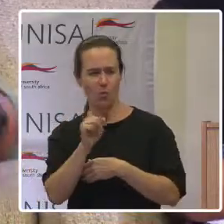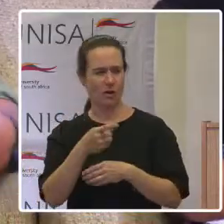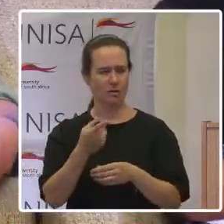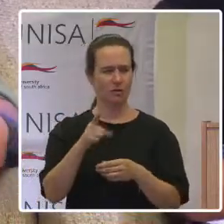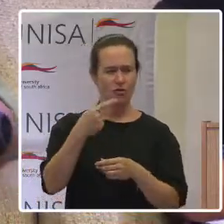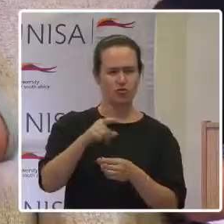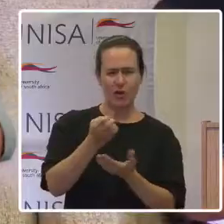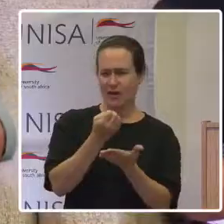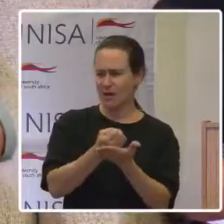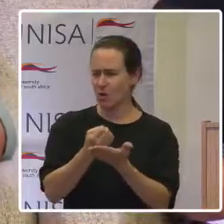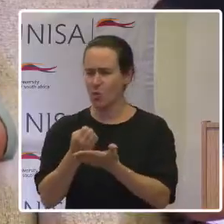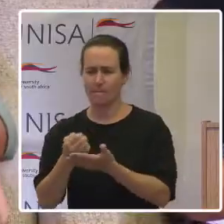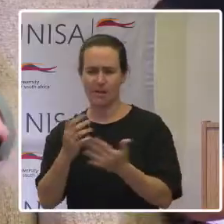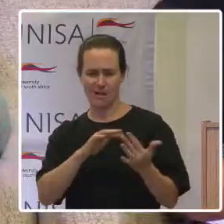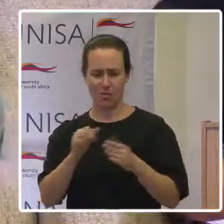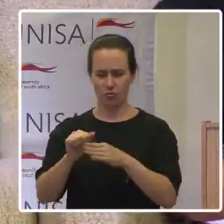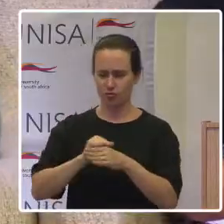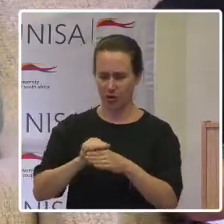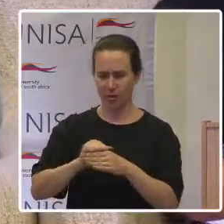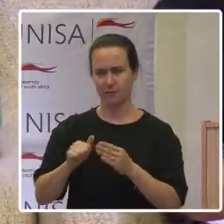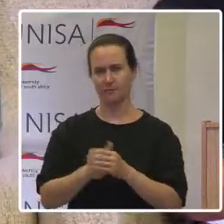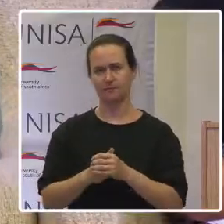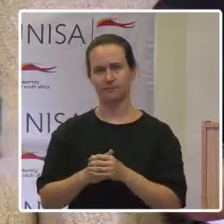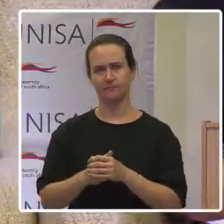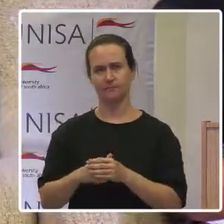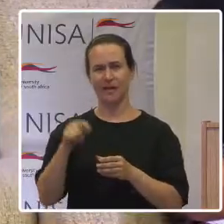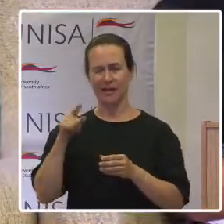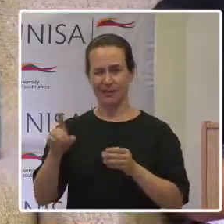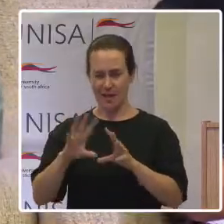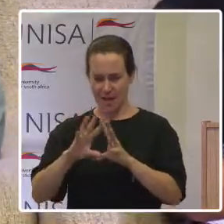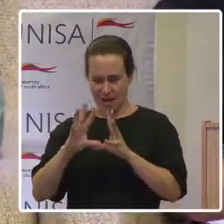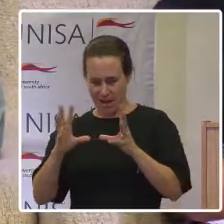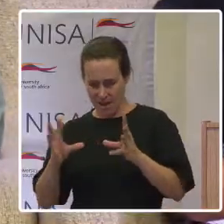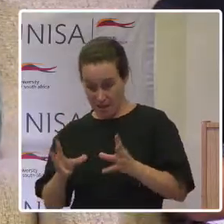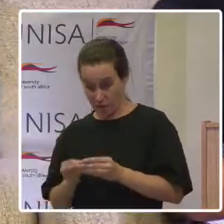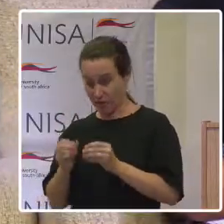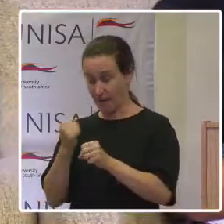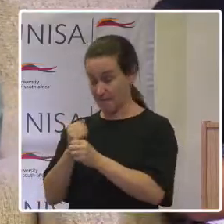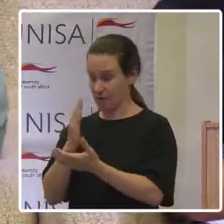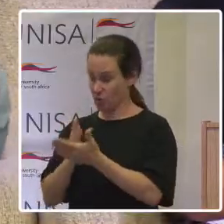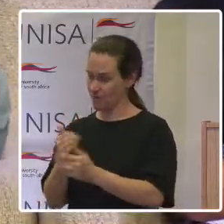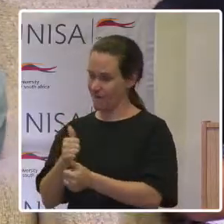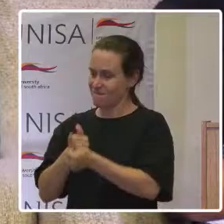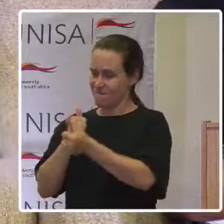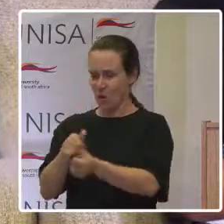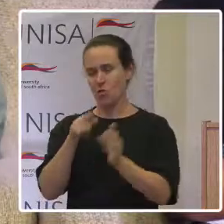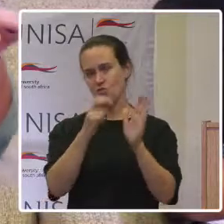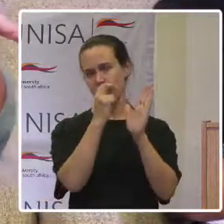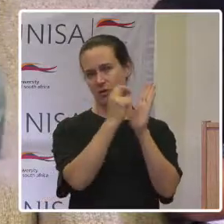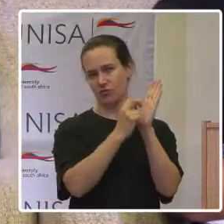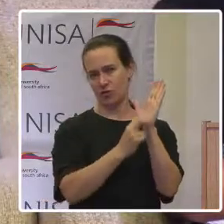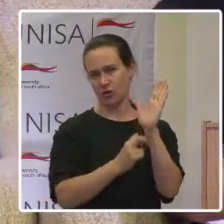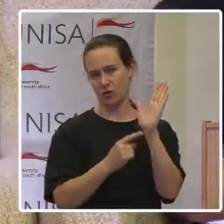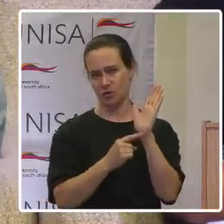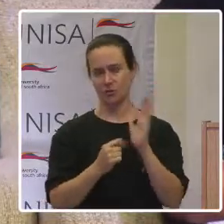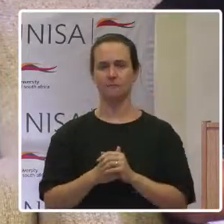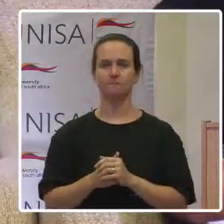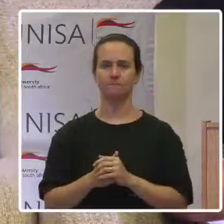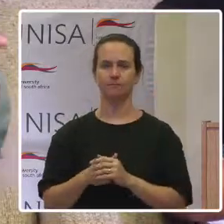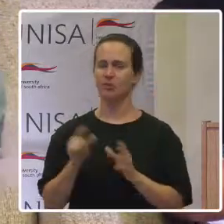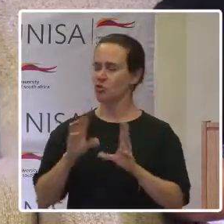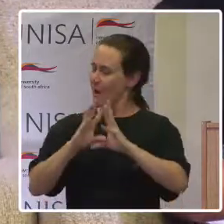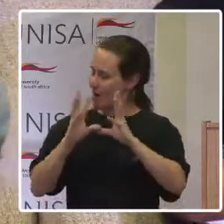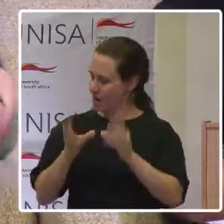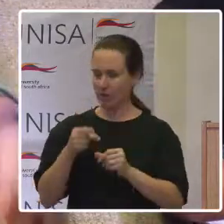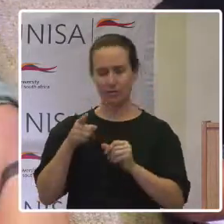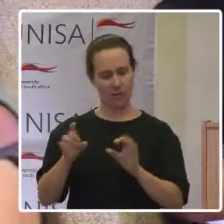doing type-specific training, and then fitting everything within a regulatory framework as well. So everything is above board